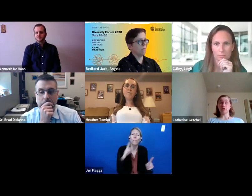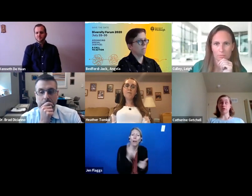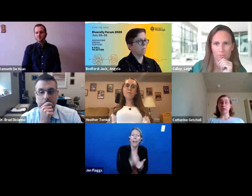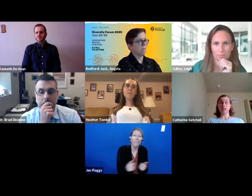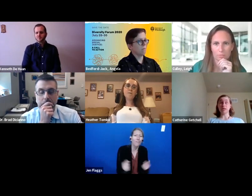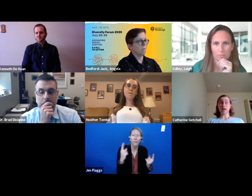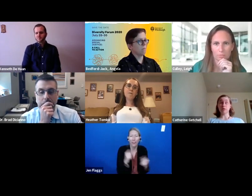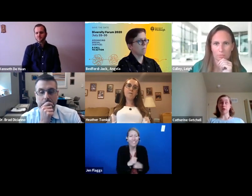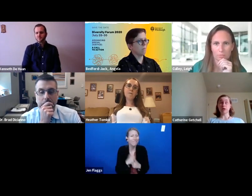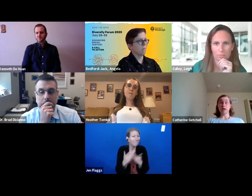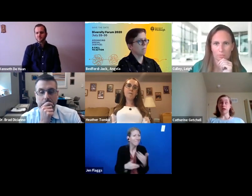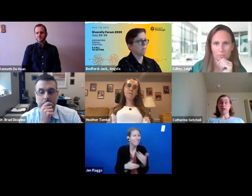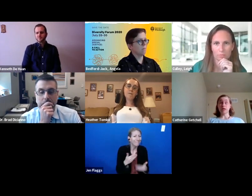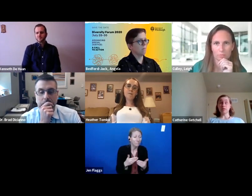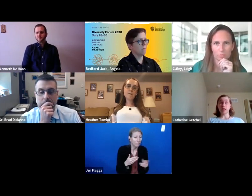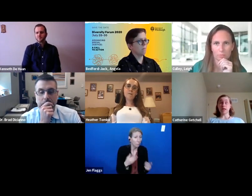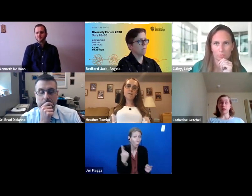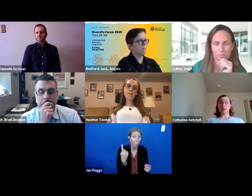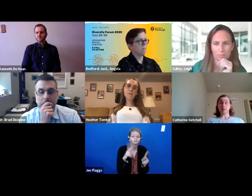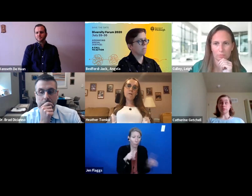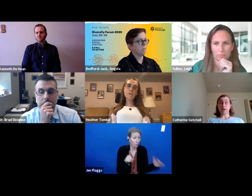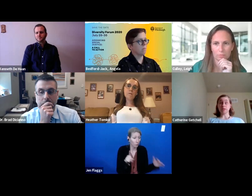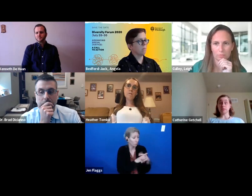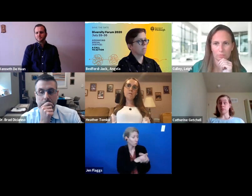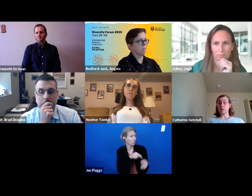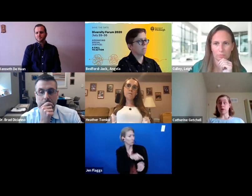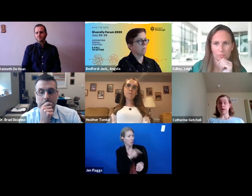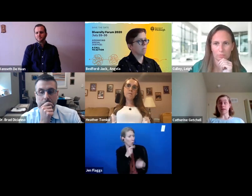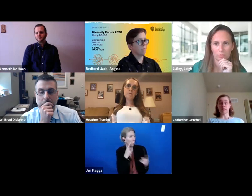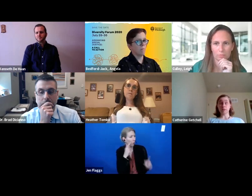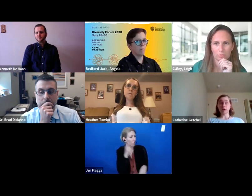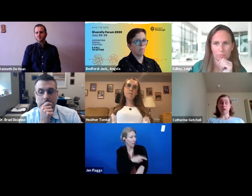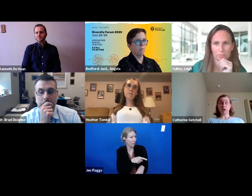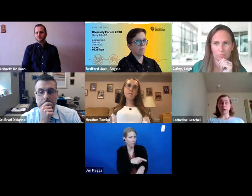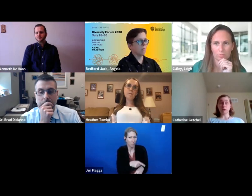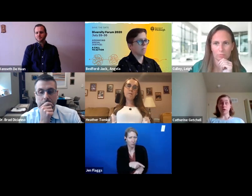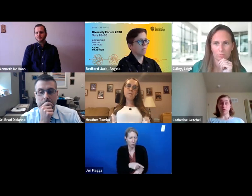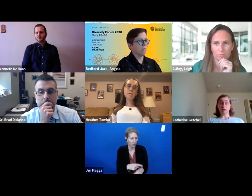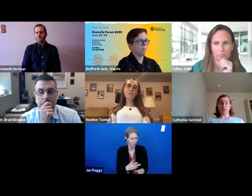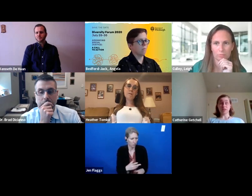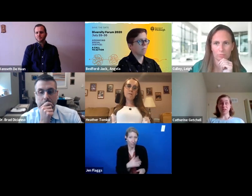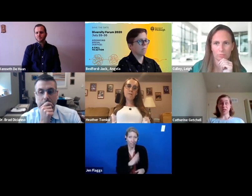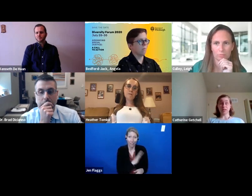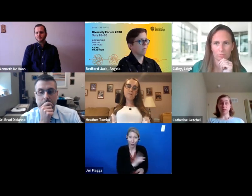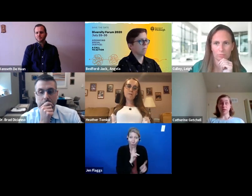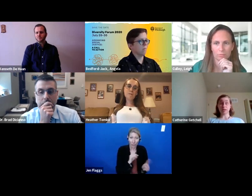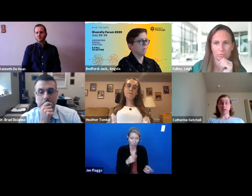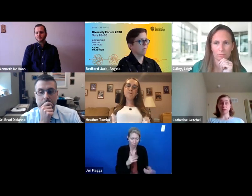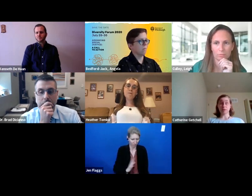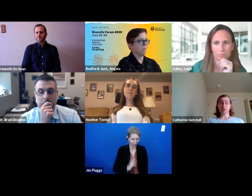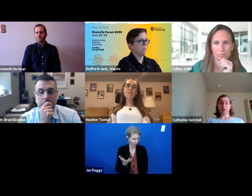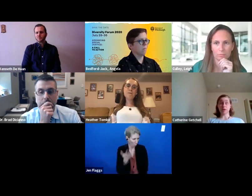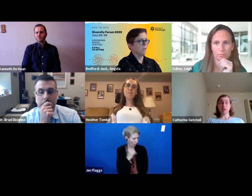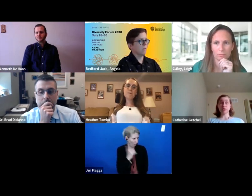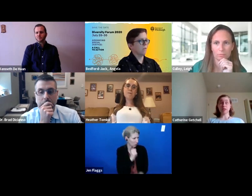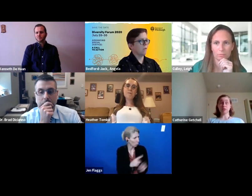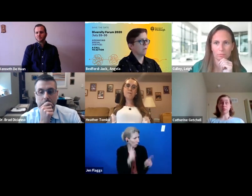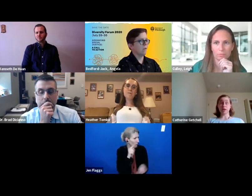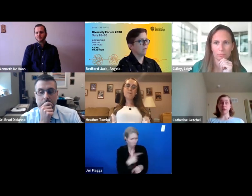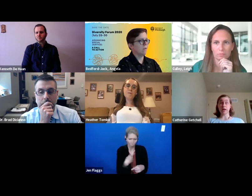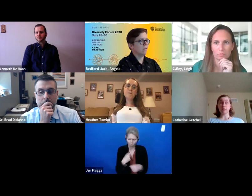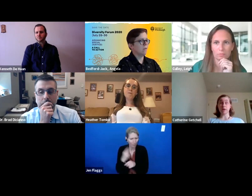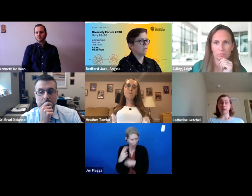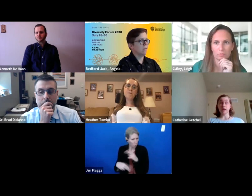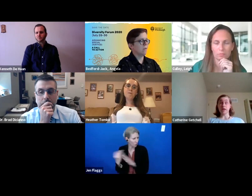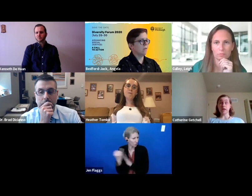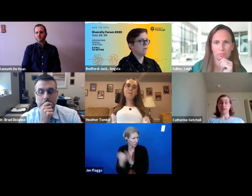that person for whom it does not work may get the response of, well, why doesn't it work for you? You know, this is designed to be accessible. So I think we just have